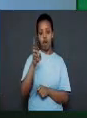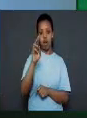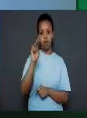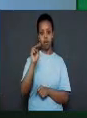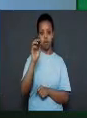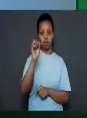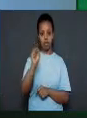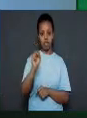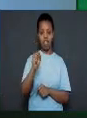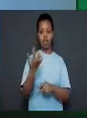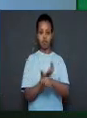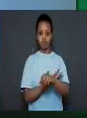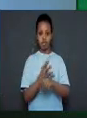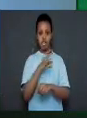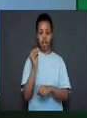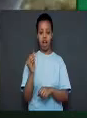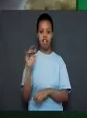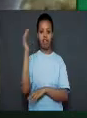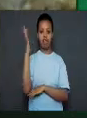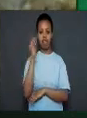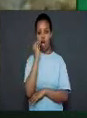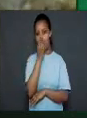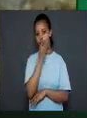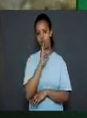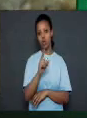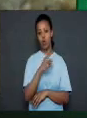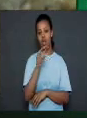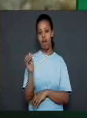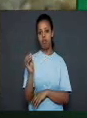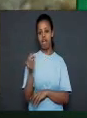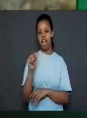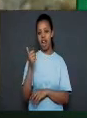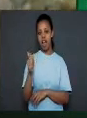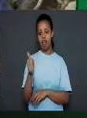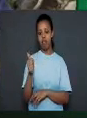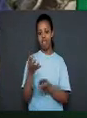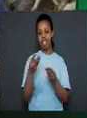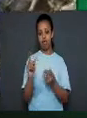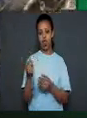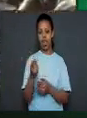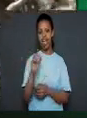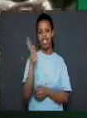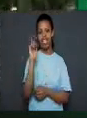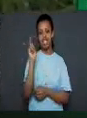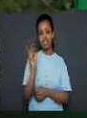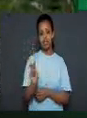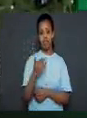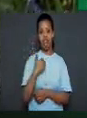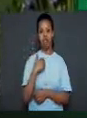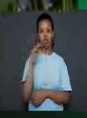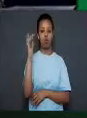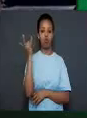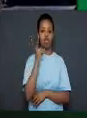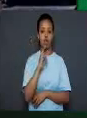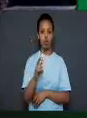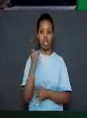grasses, wild flowers, and other soft-stemmed plants. The